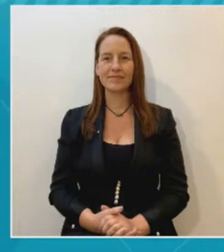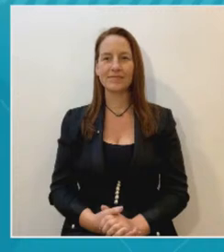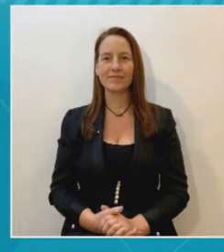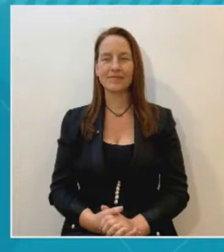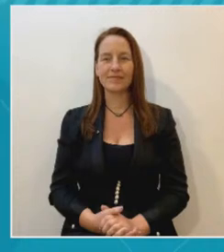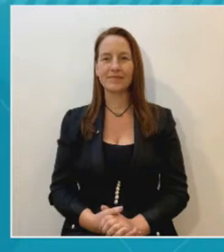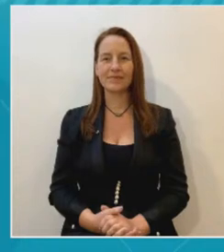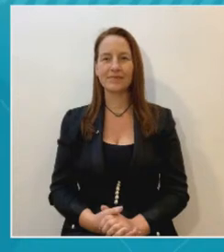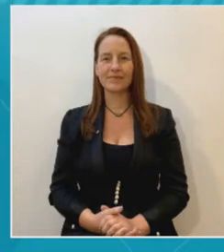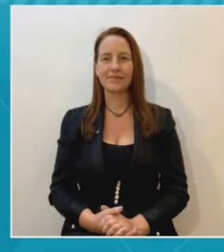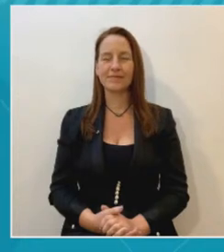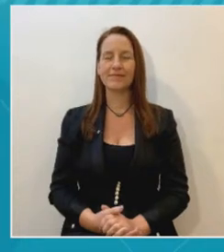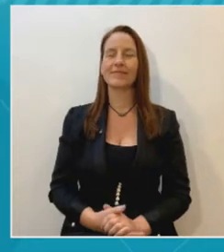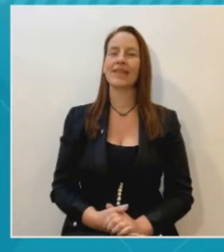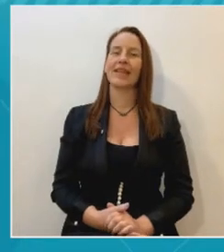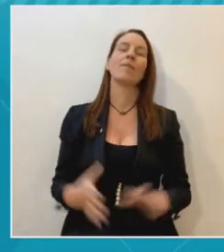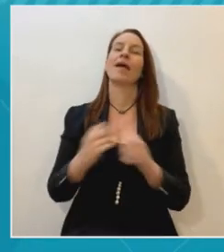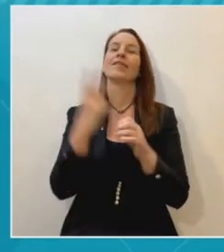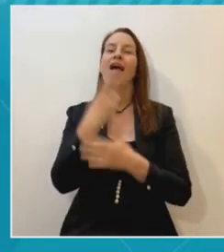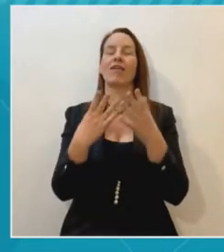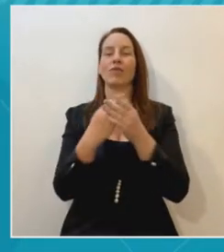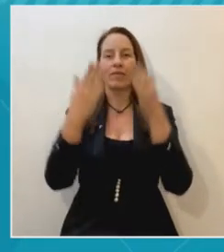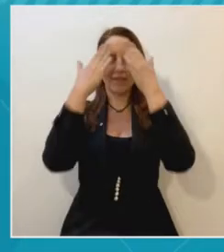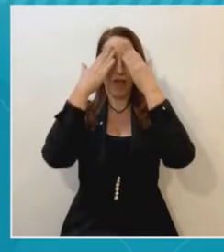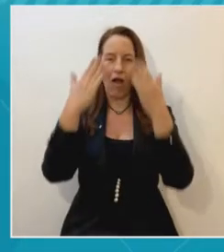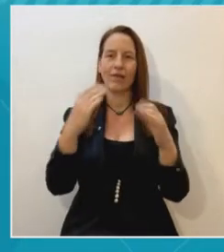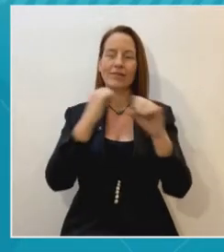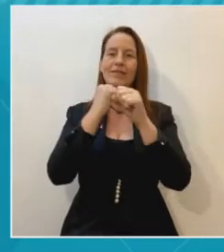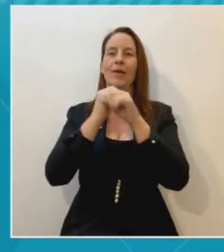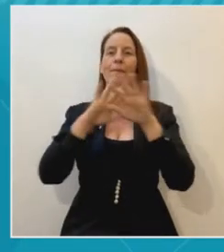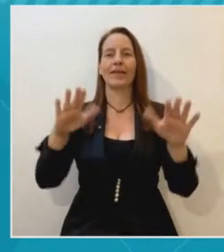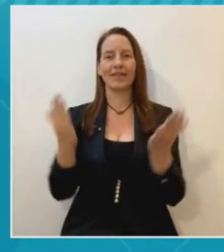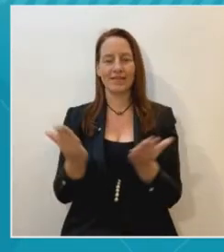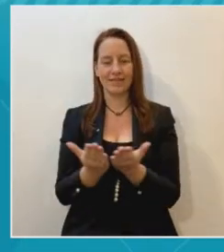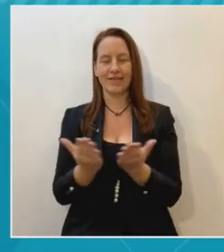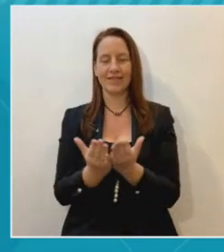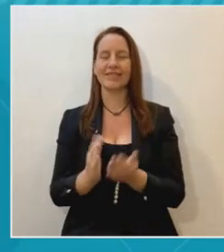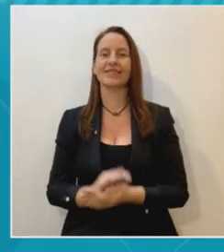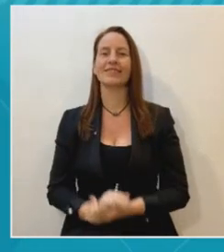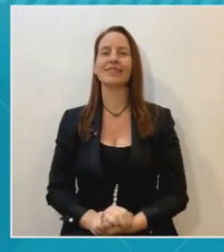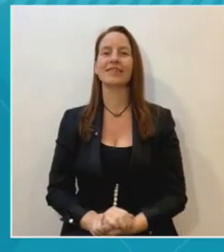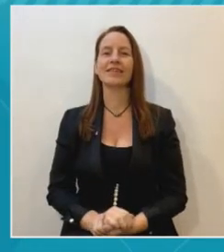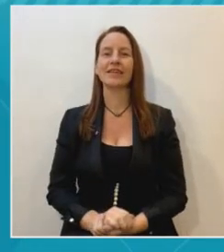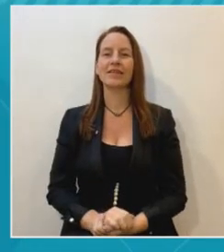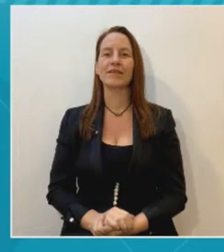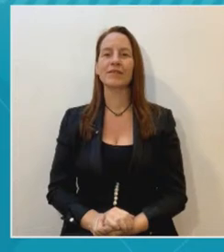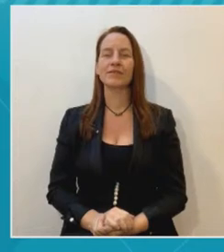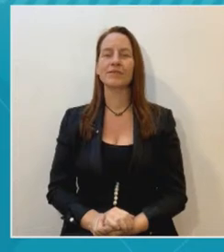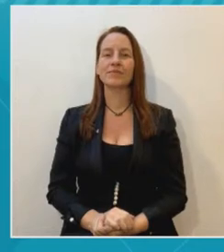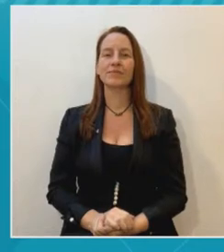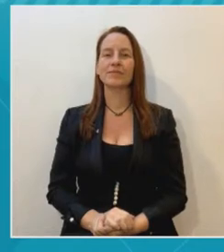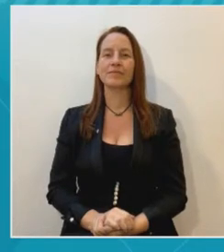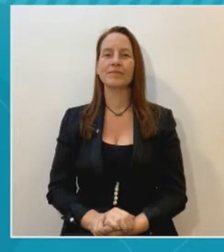Bachelor of Arts with Honours, Media Studies. Maria McCann.